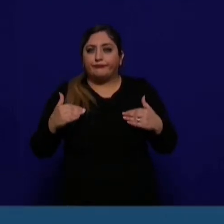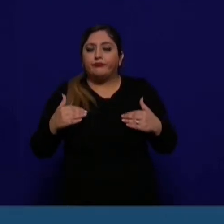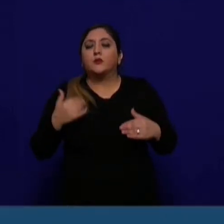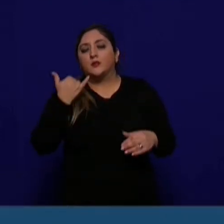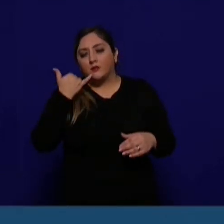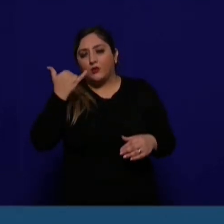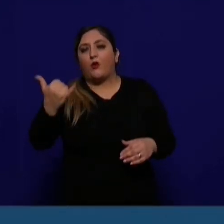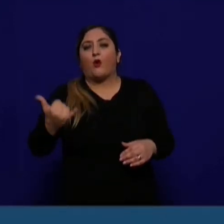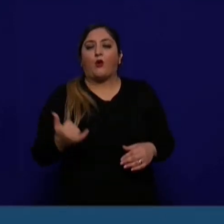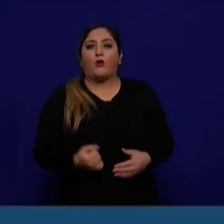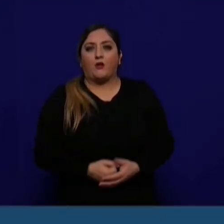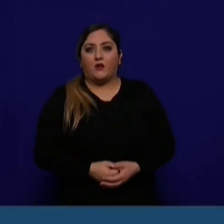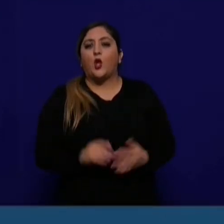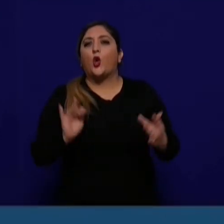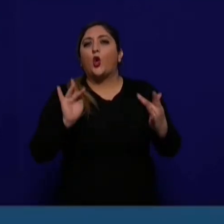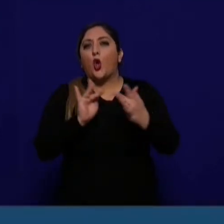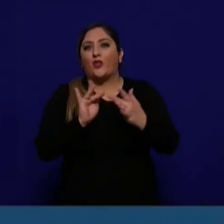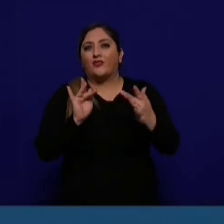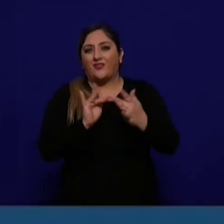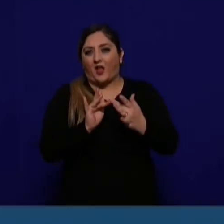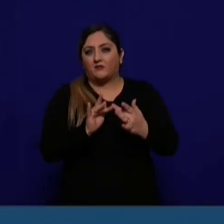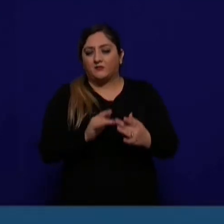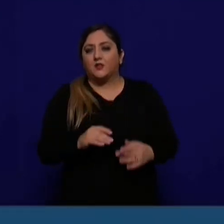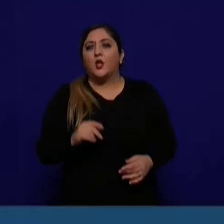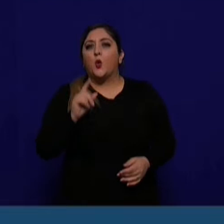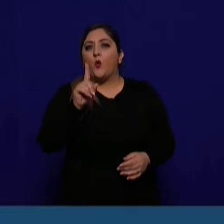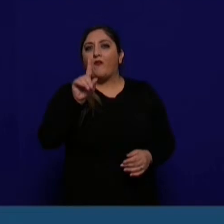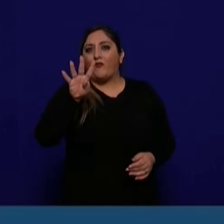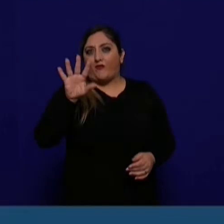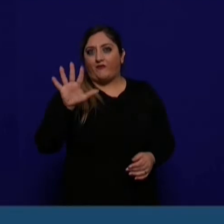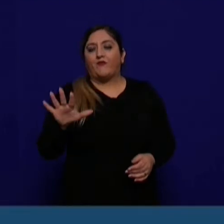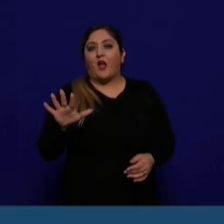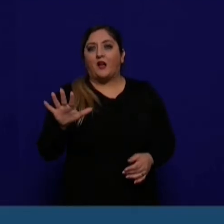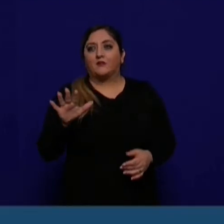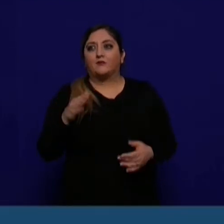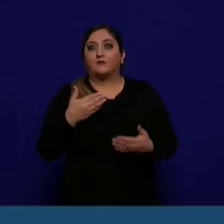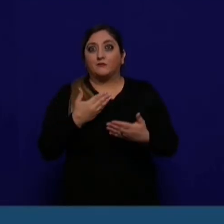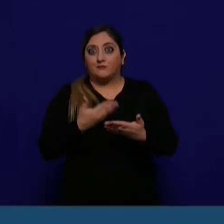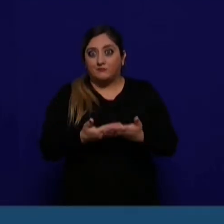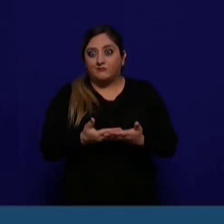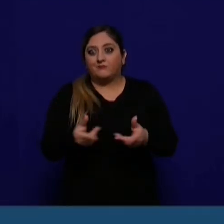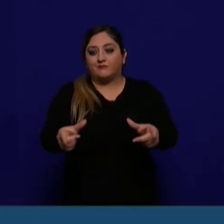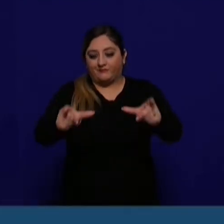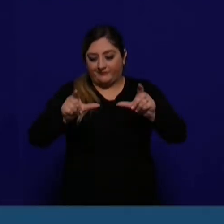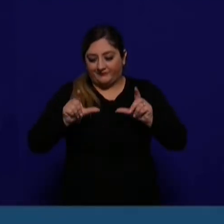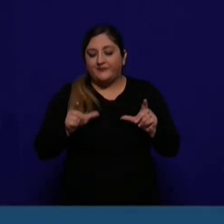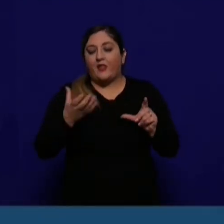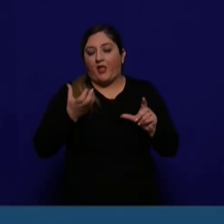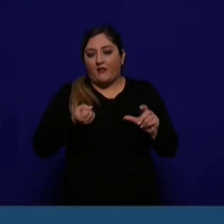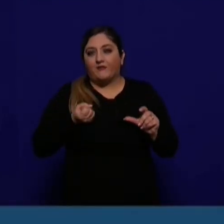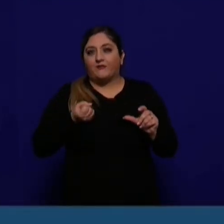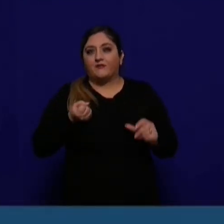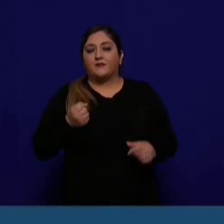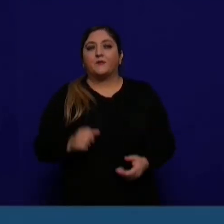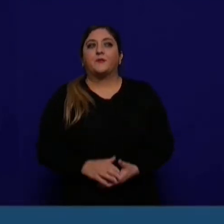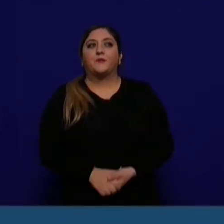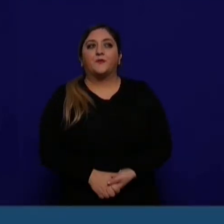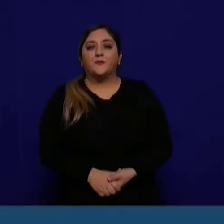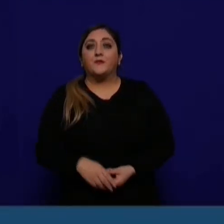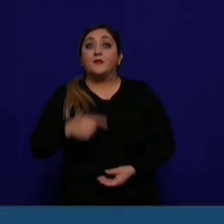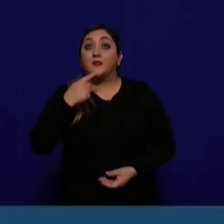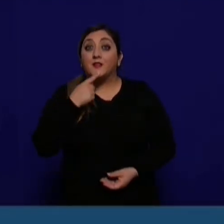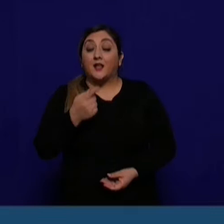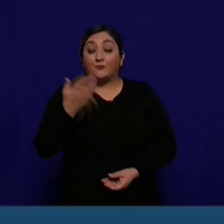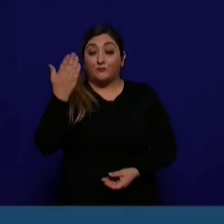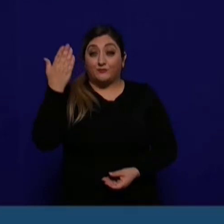years of age, kindly contact us on 145 so that we will be able to give you an appointment. As we have announced